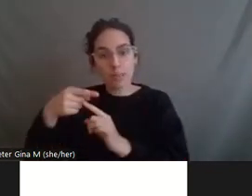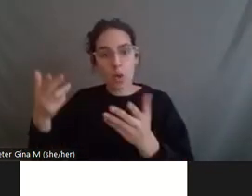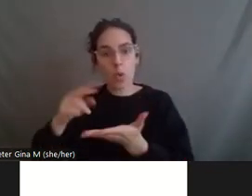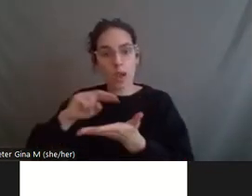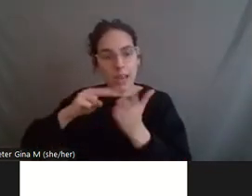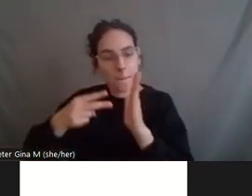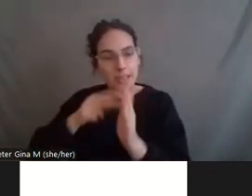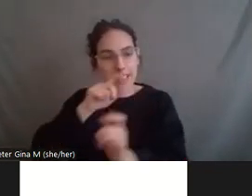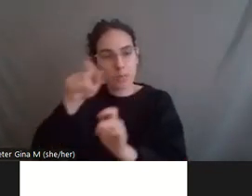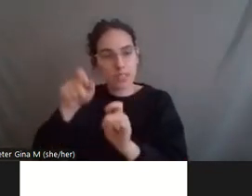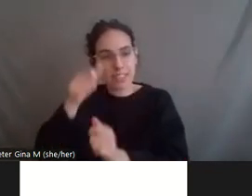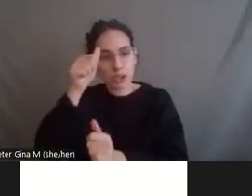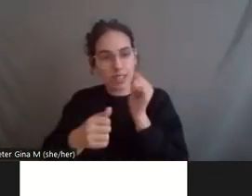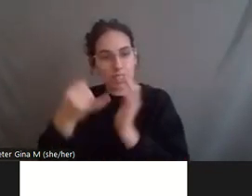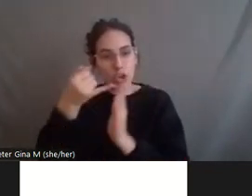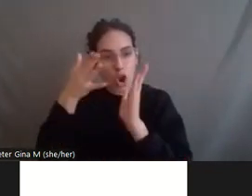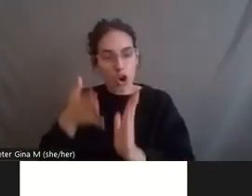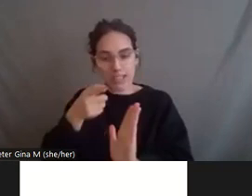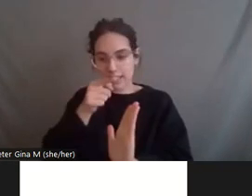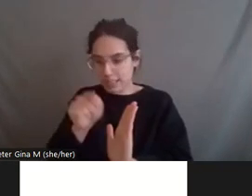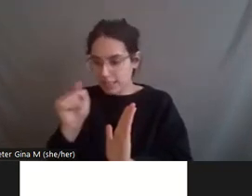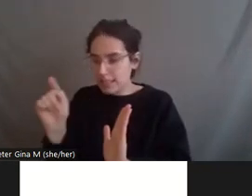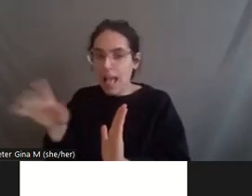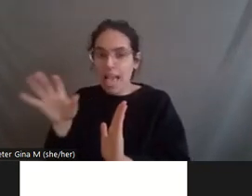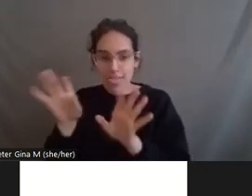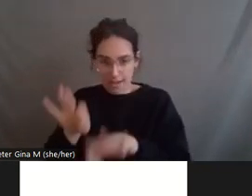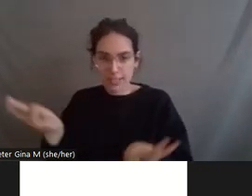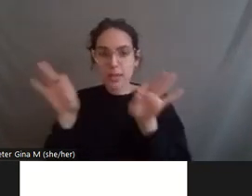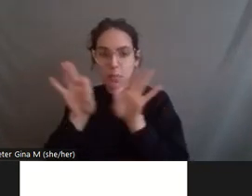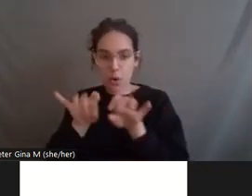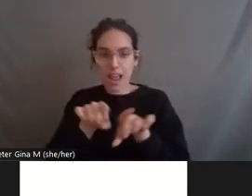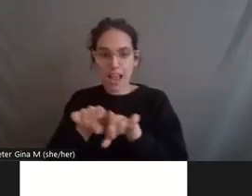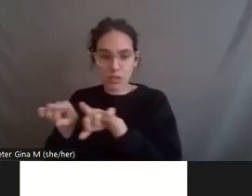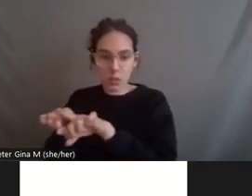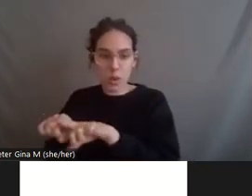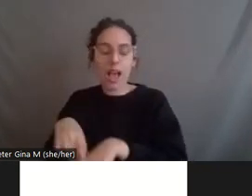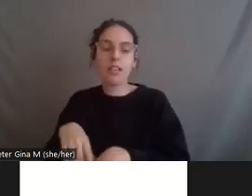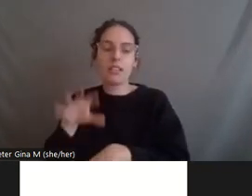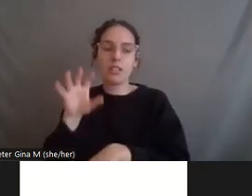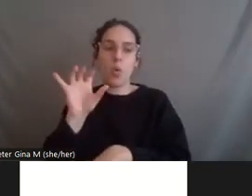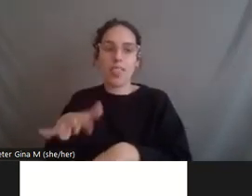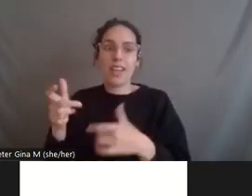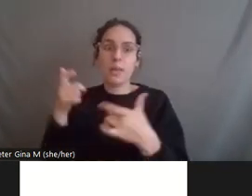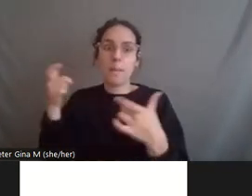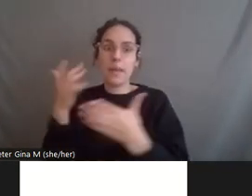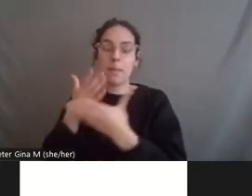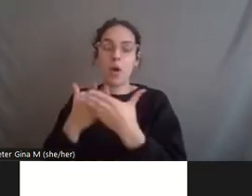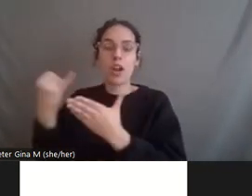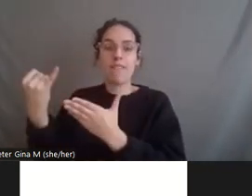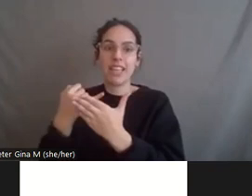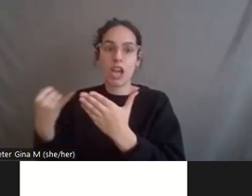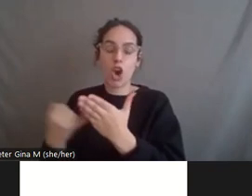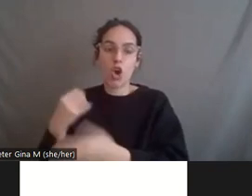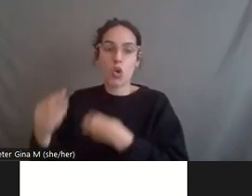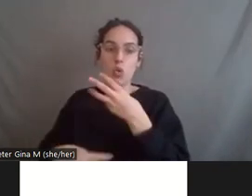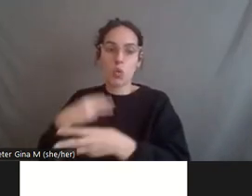each artist is really important as well. And I think that is another component of the art world that